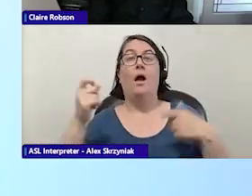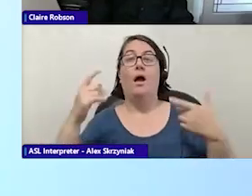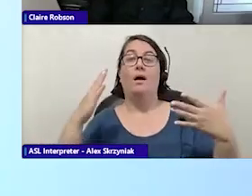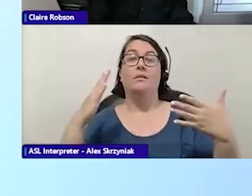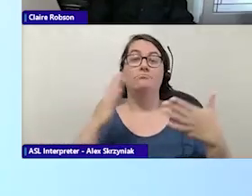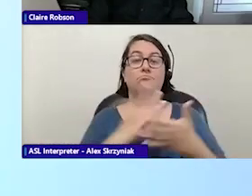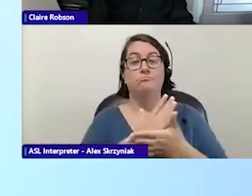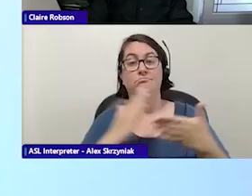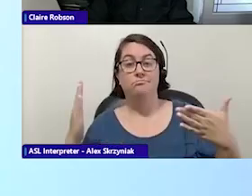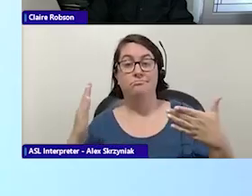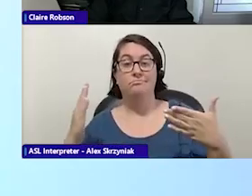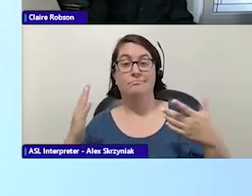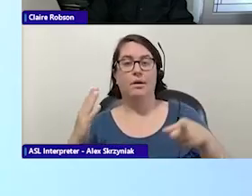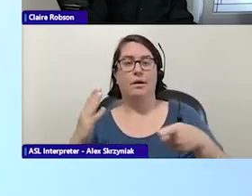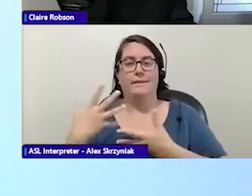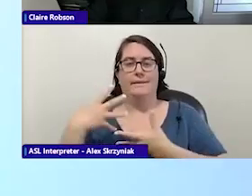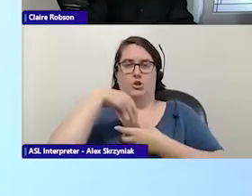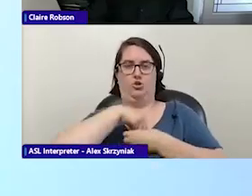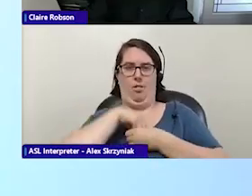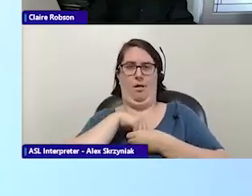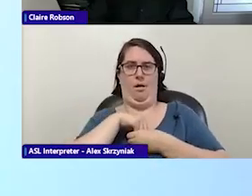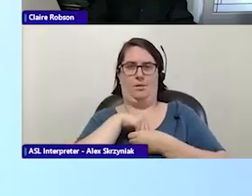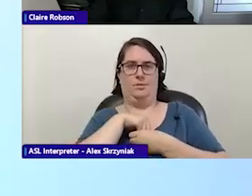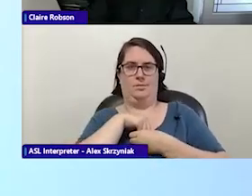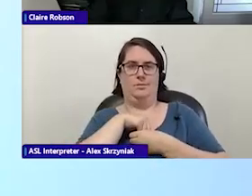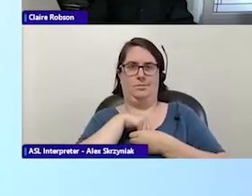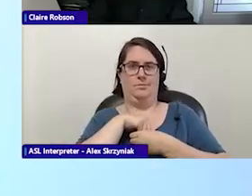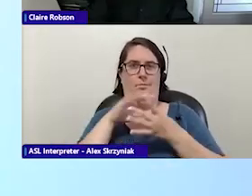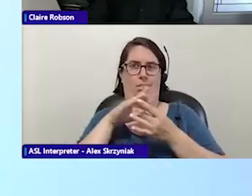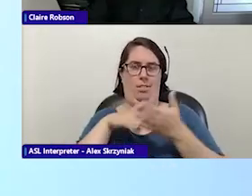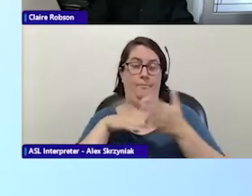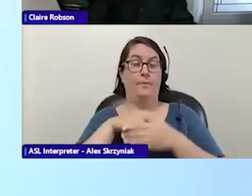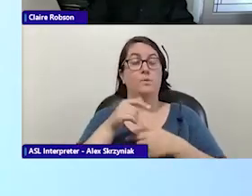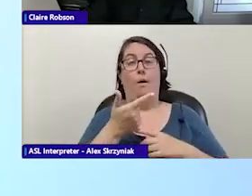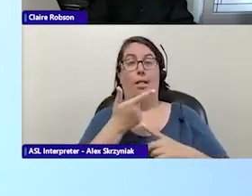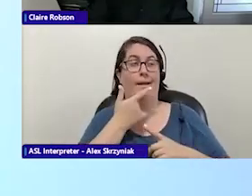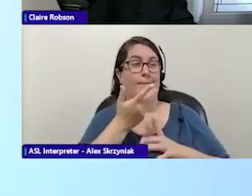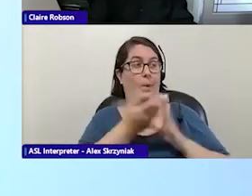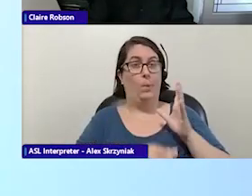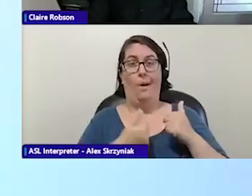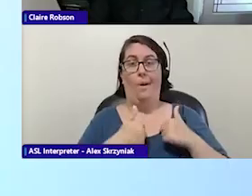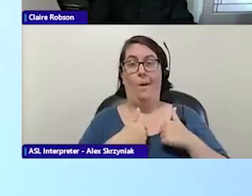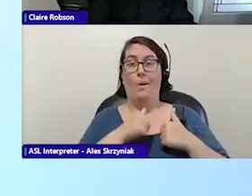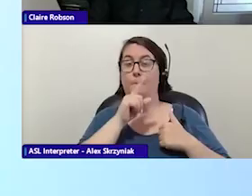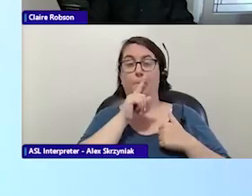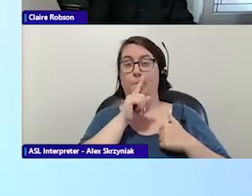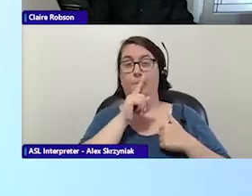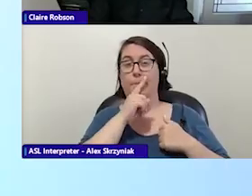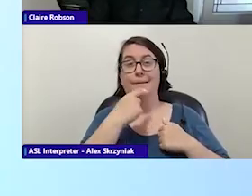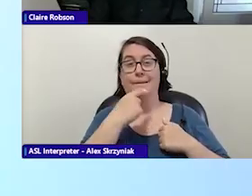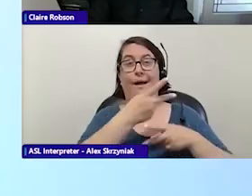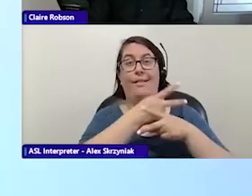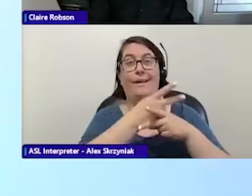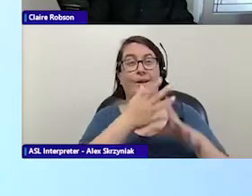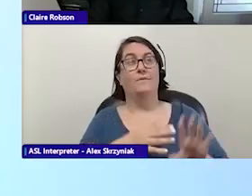spectrum is internalized homophobia, a lesbian widow who doesn't tell her caregivers